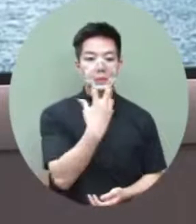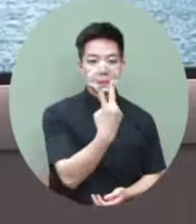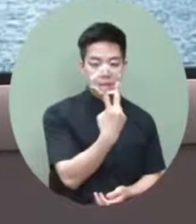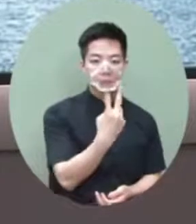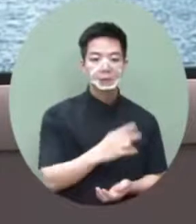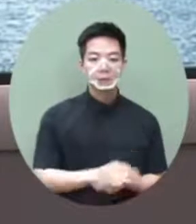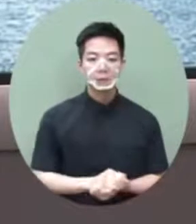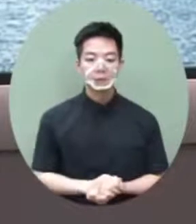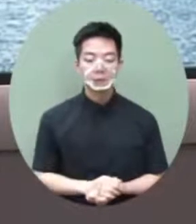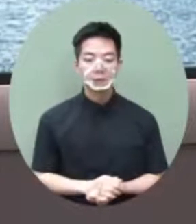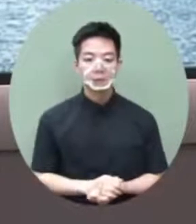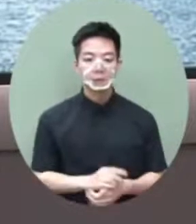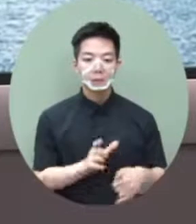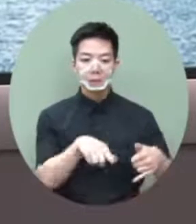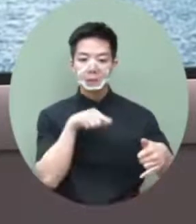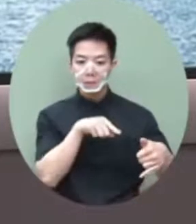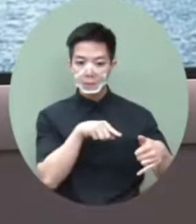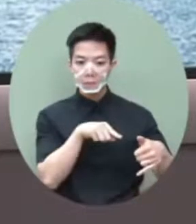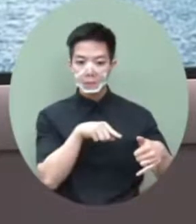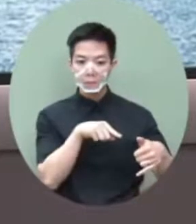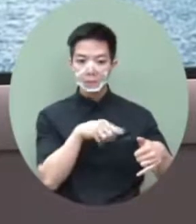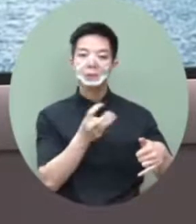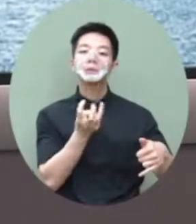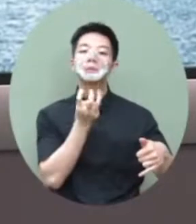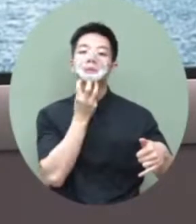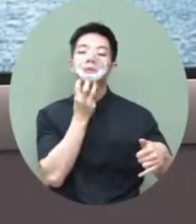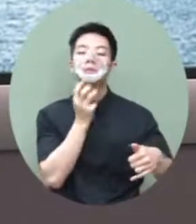A 52-year-old patient,